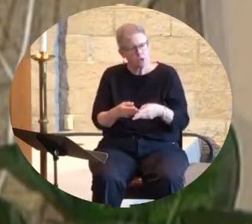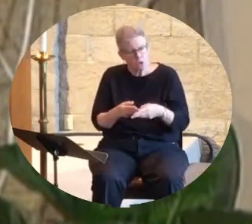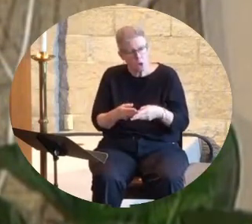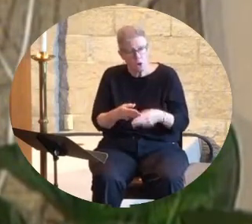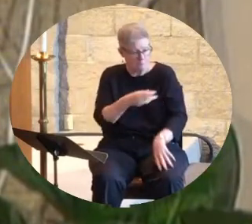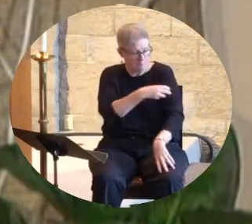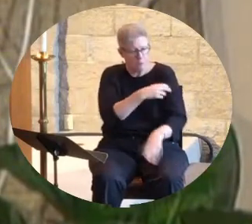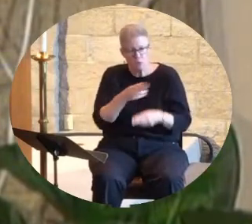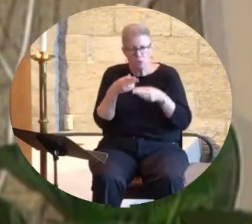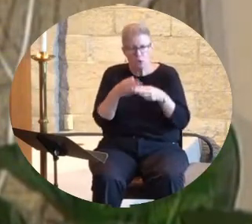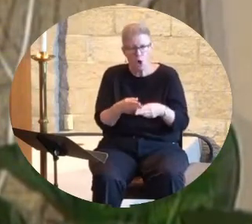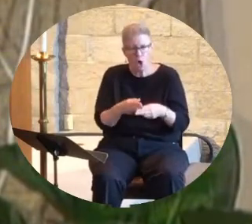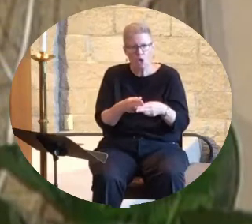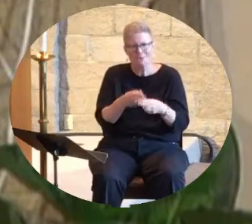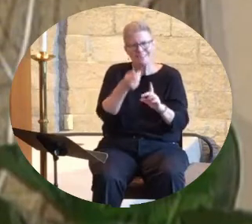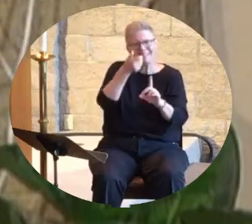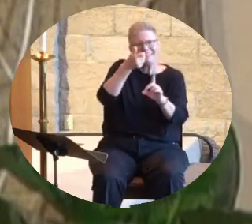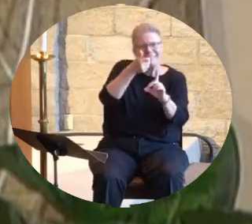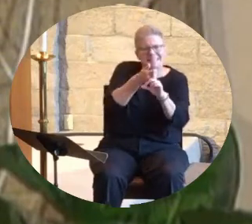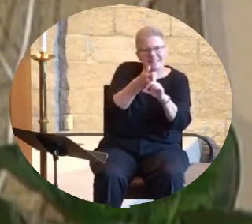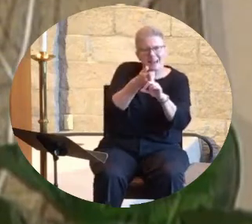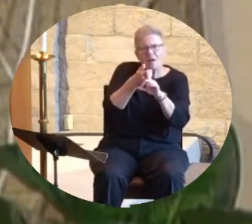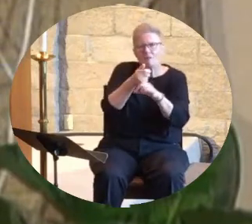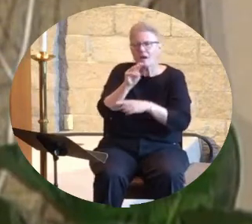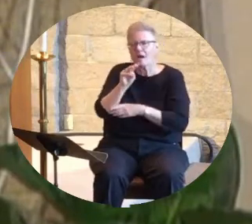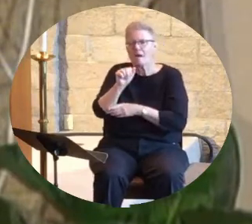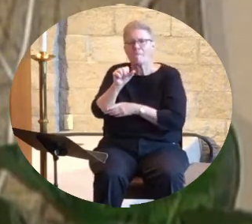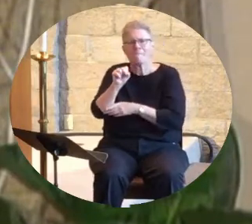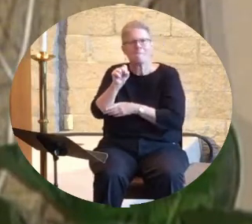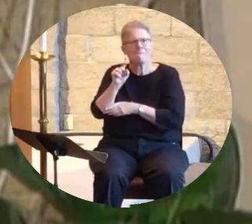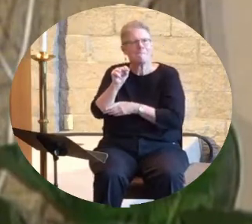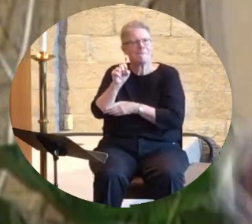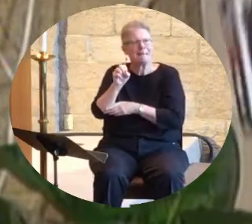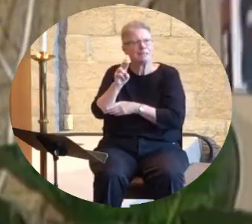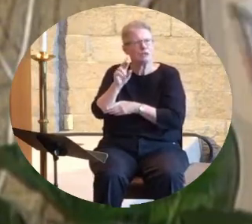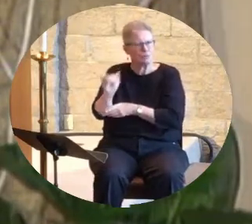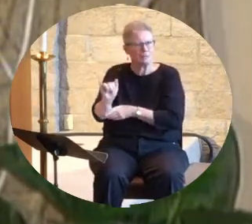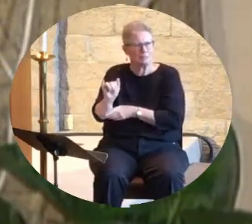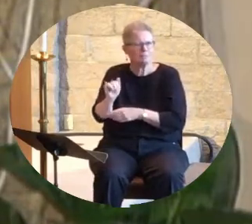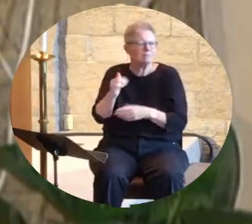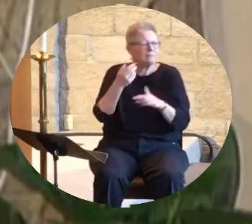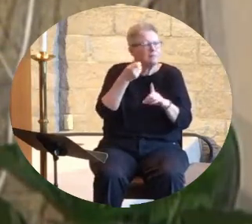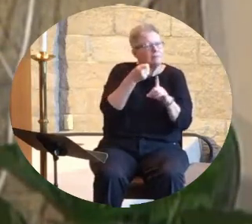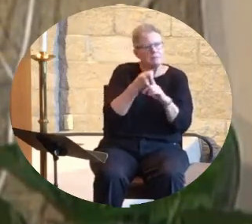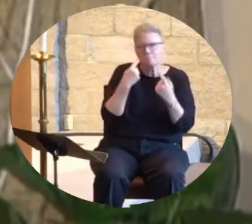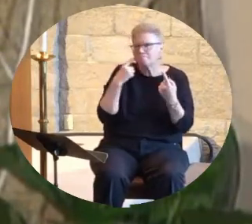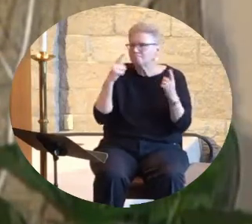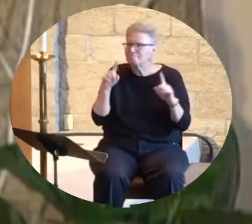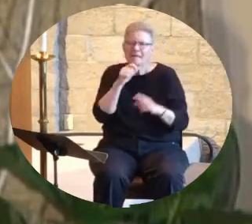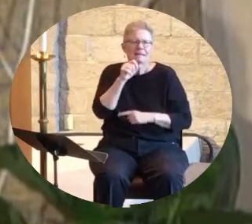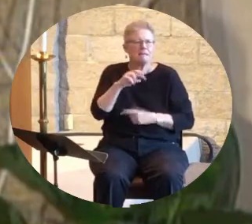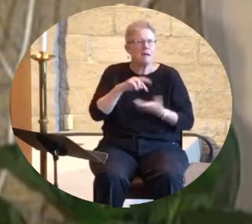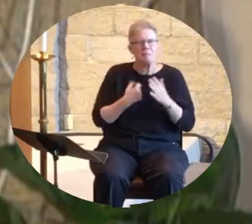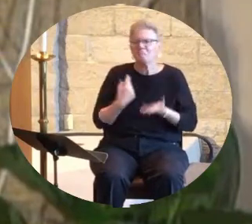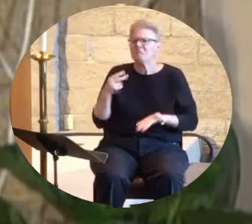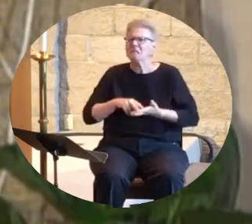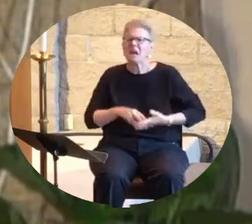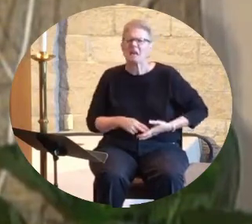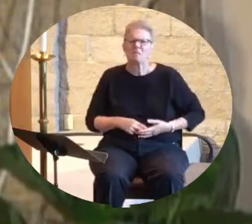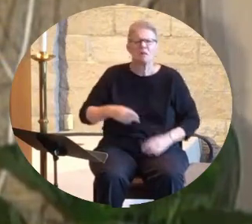soul. Self-mastery. It's not about going out and standing up and screaming and yelling at people and being that